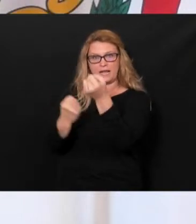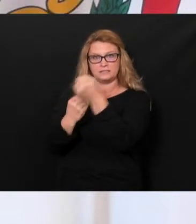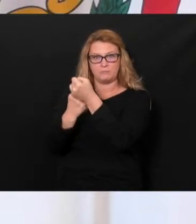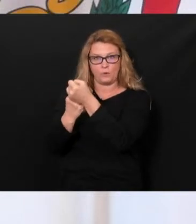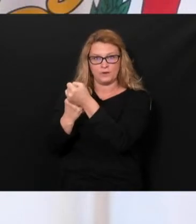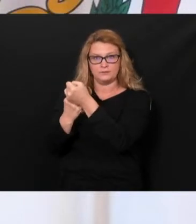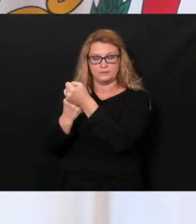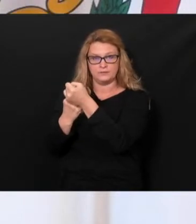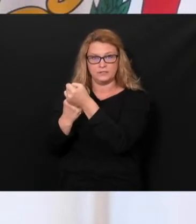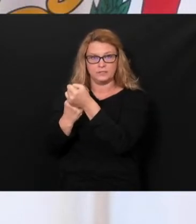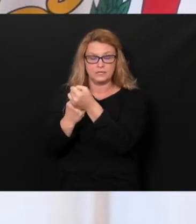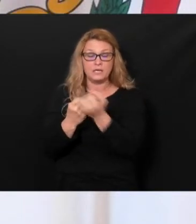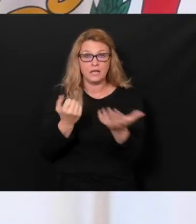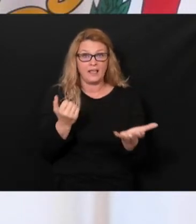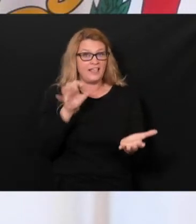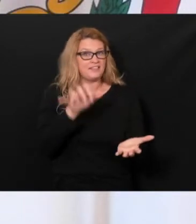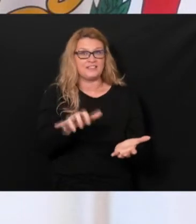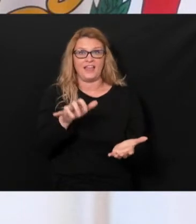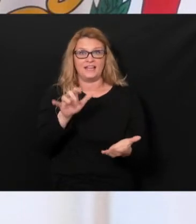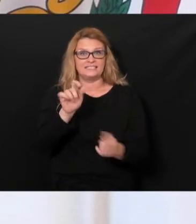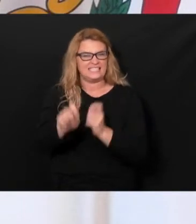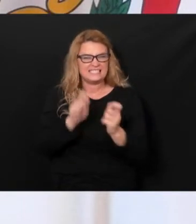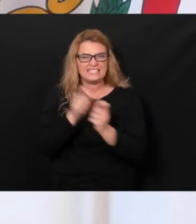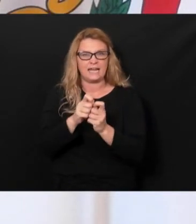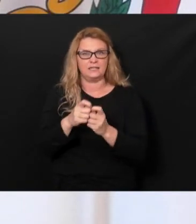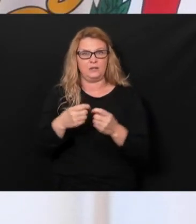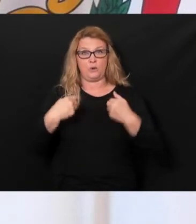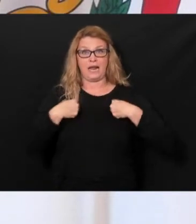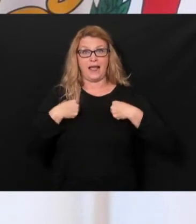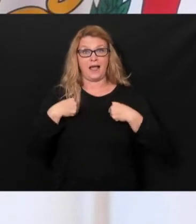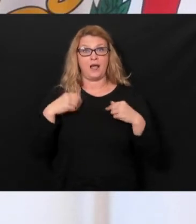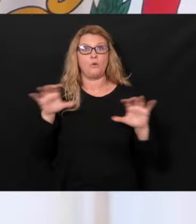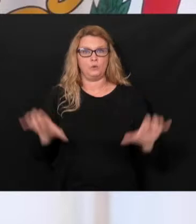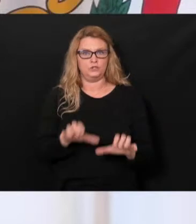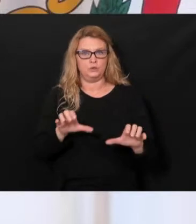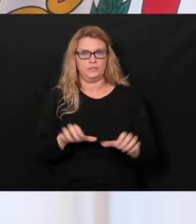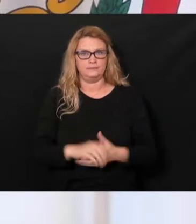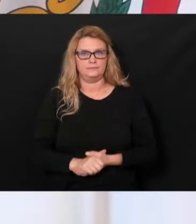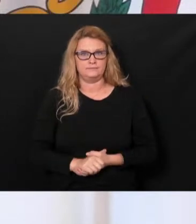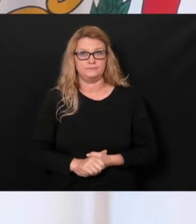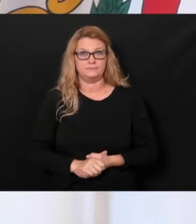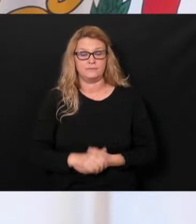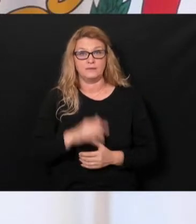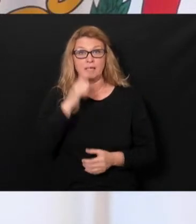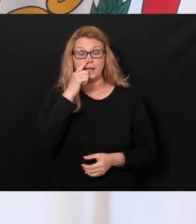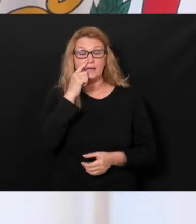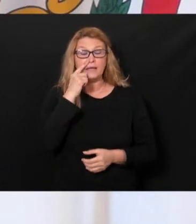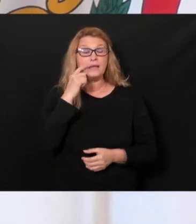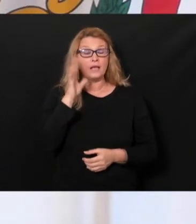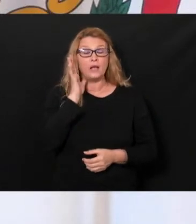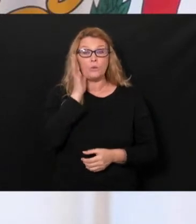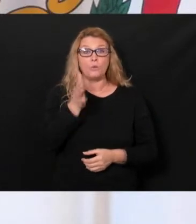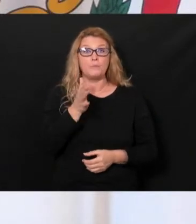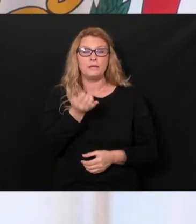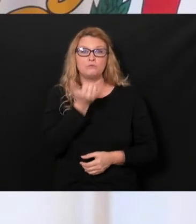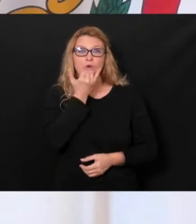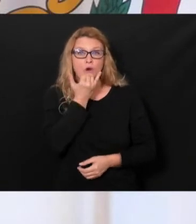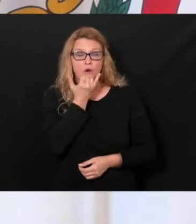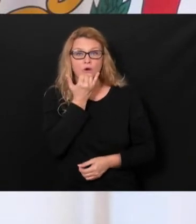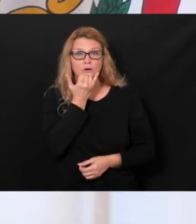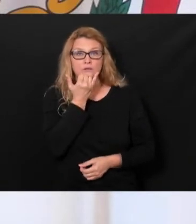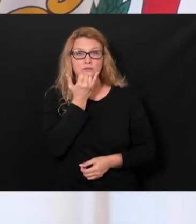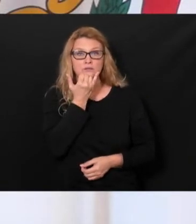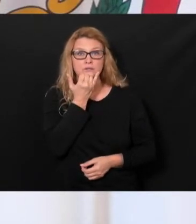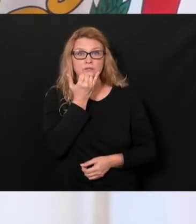every way, and absolutely that's exactly what I'll do. But at the same time, it would be absolutely wrong to